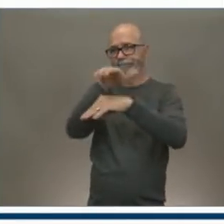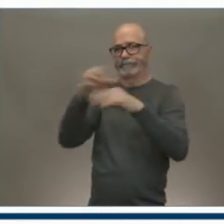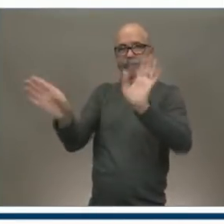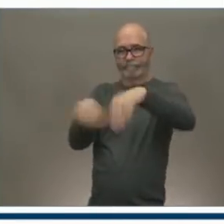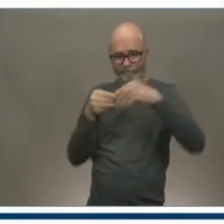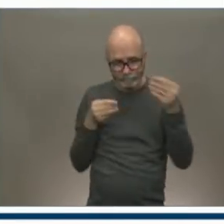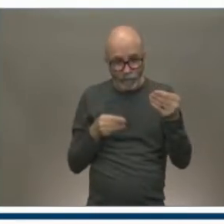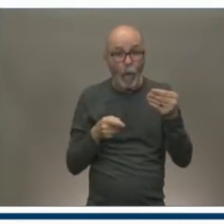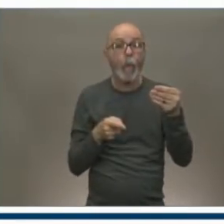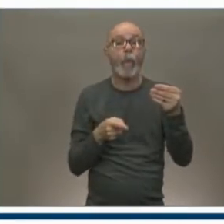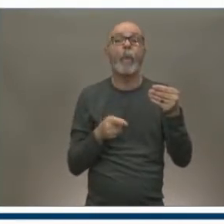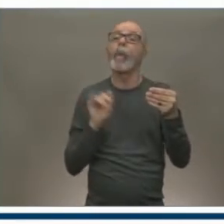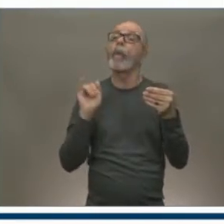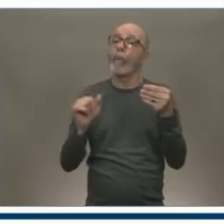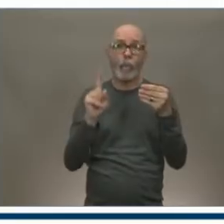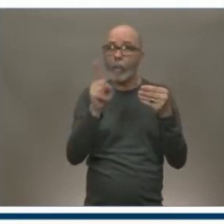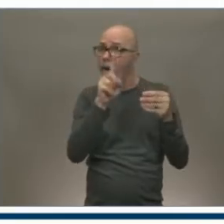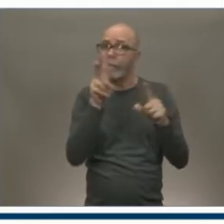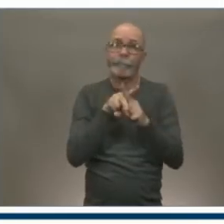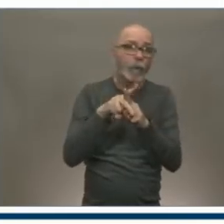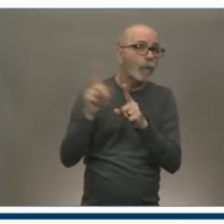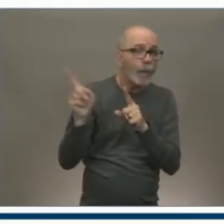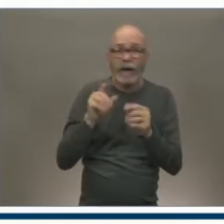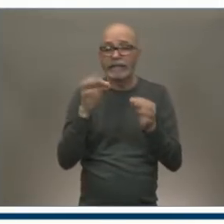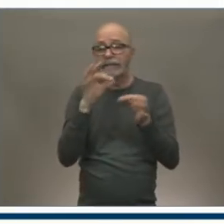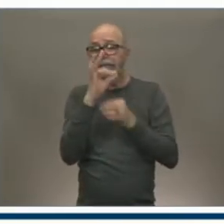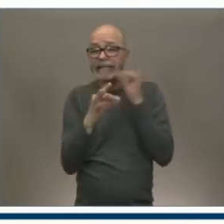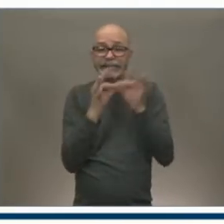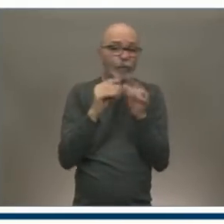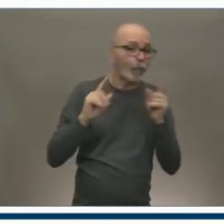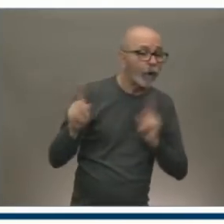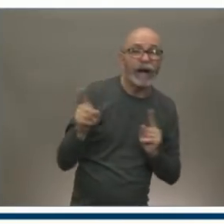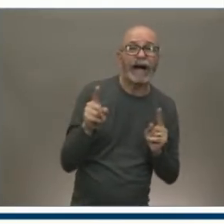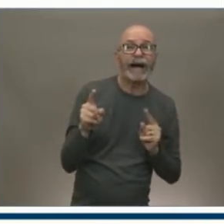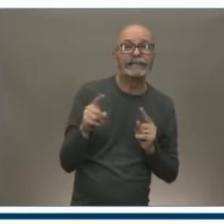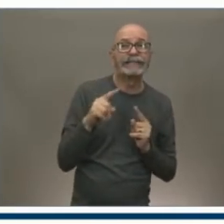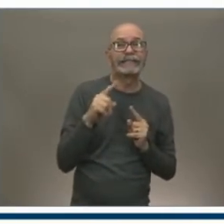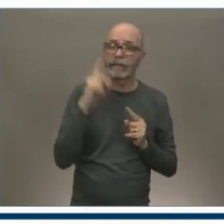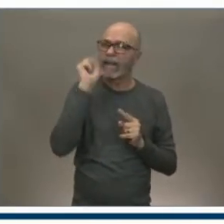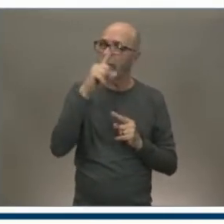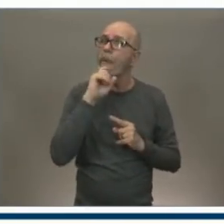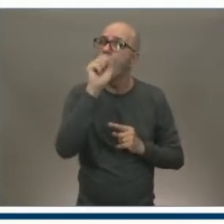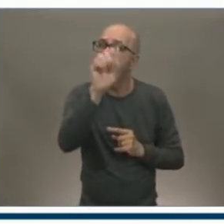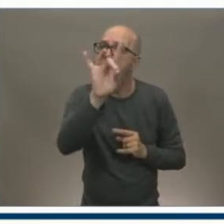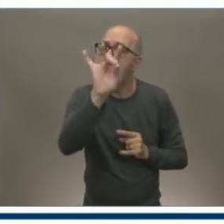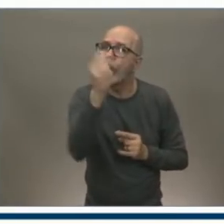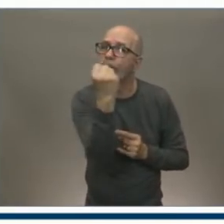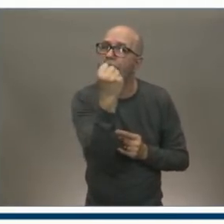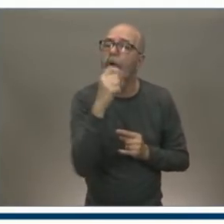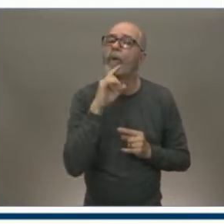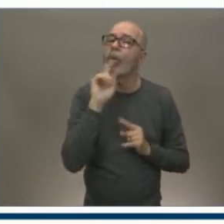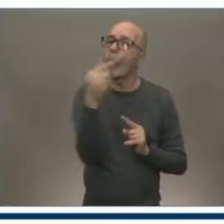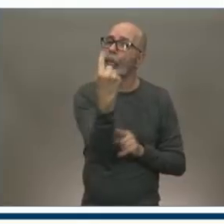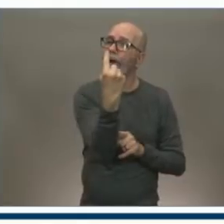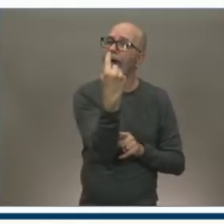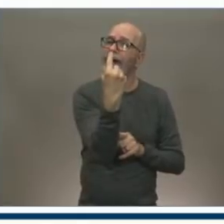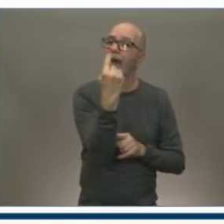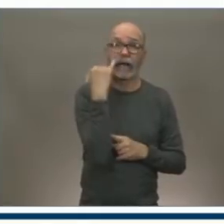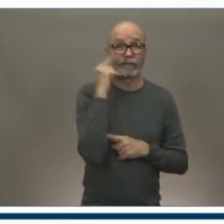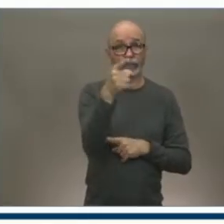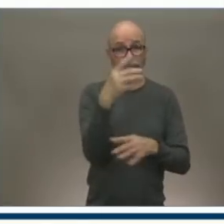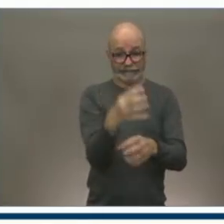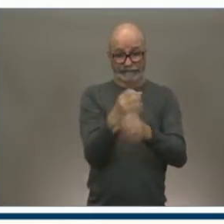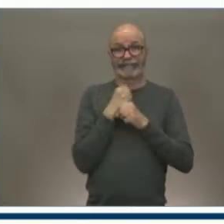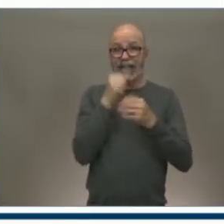appointment. Again, this is for people who are only for people 80 and over and who have received the invitation will